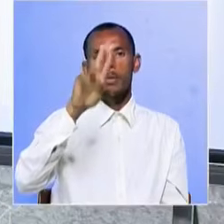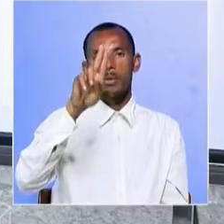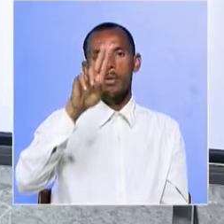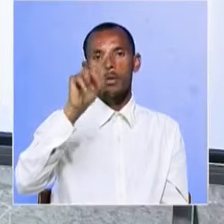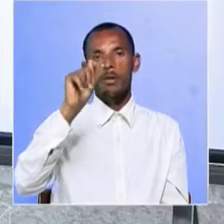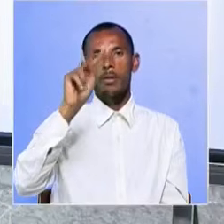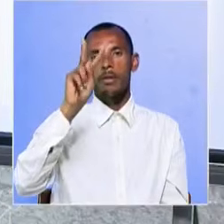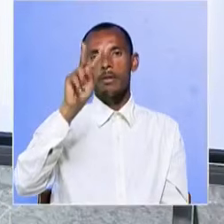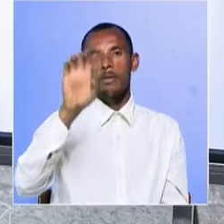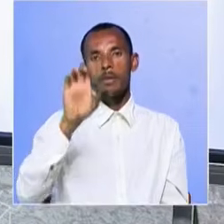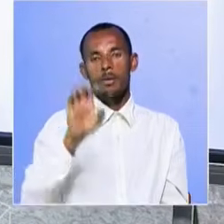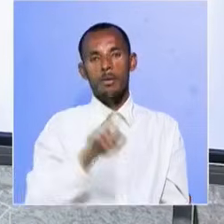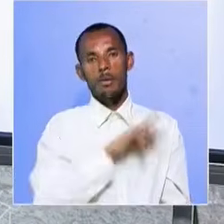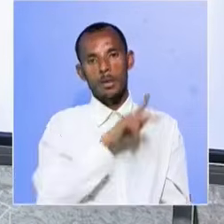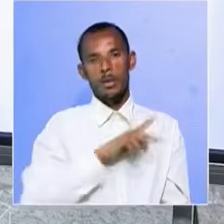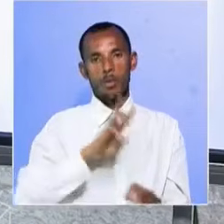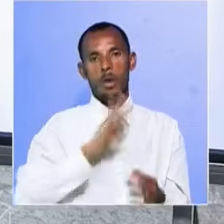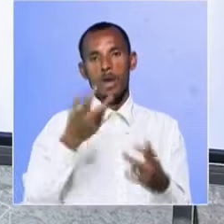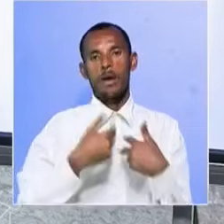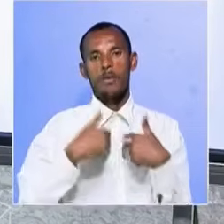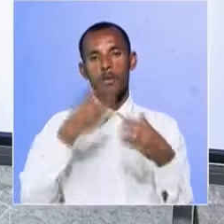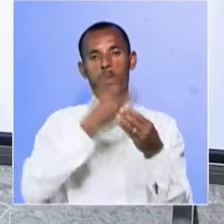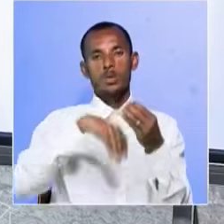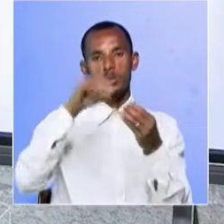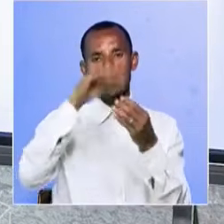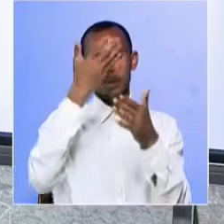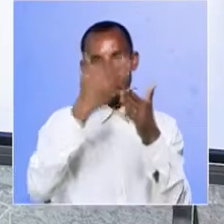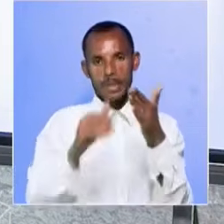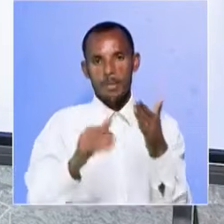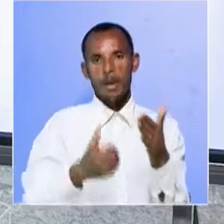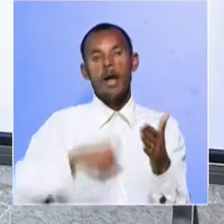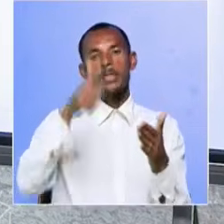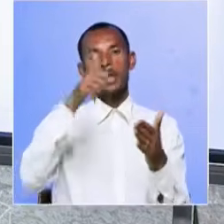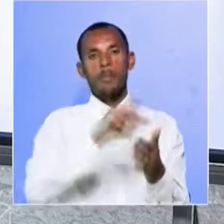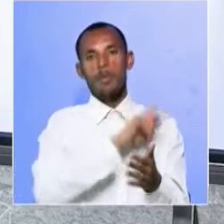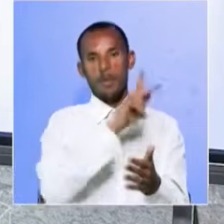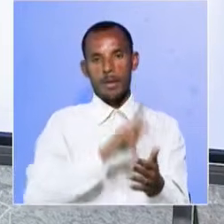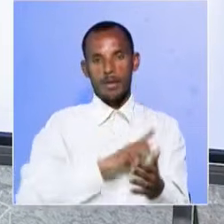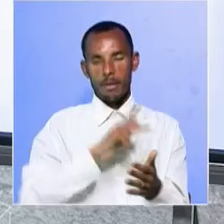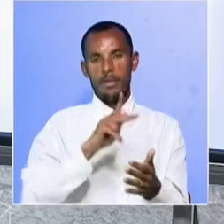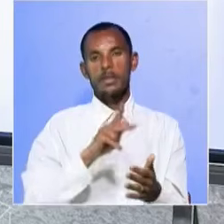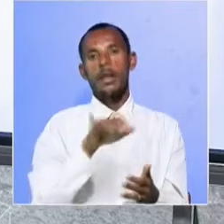And we have also some other properties like